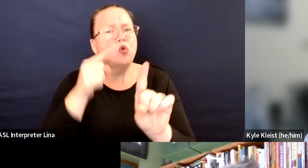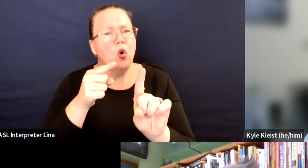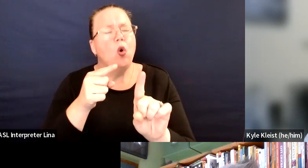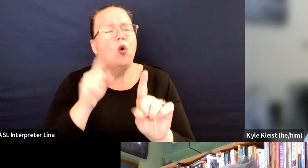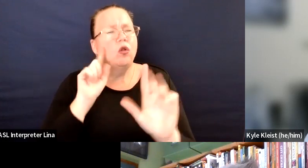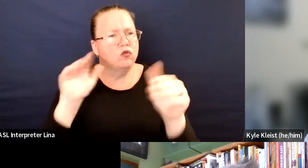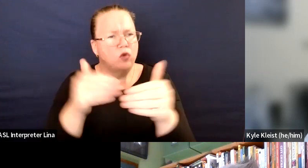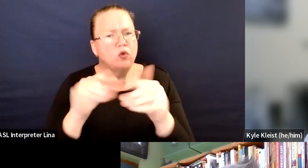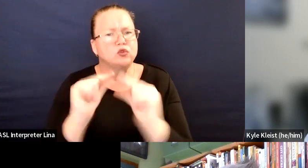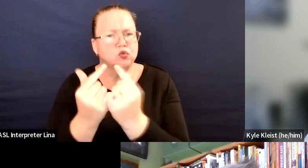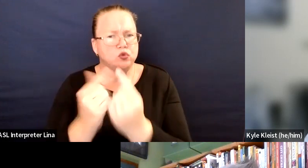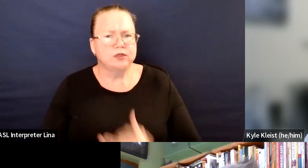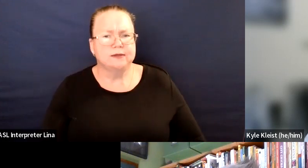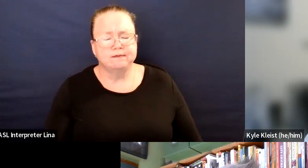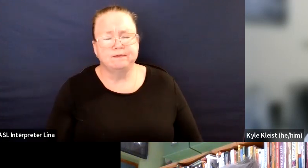groups.